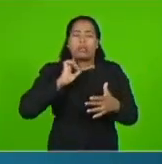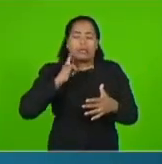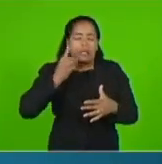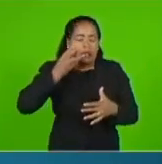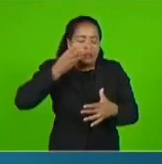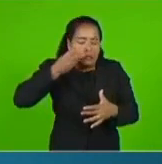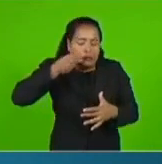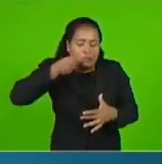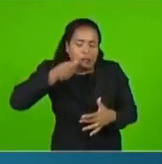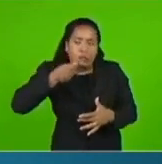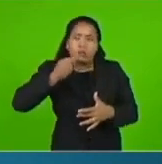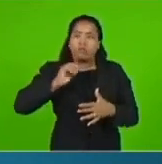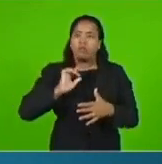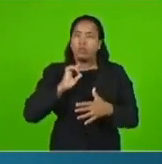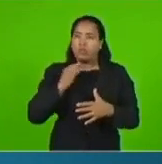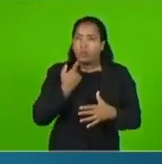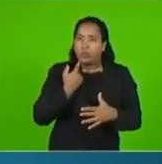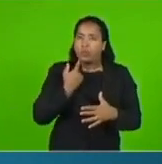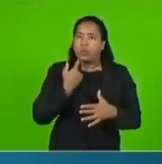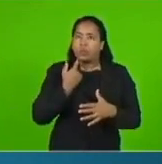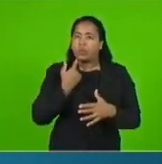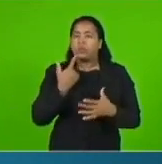became bitter in the book of Revelations.